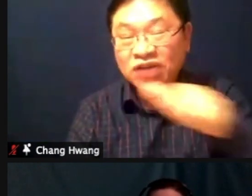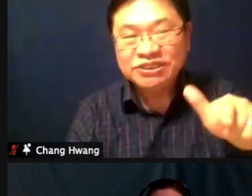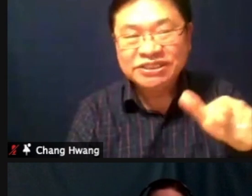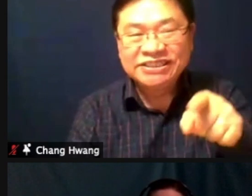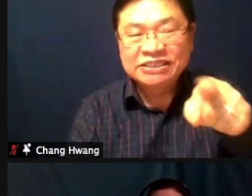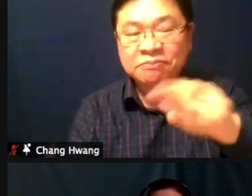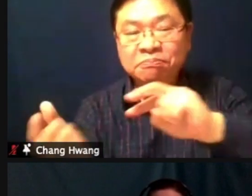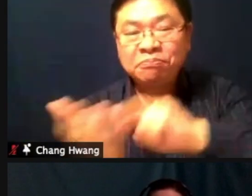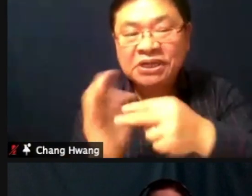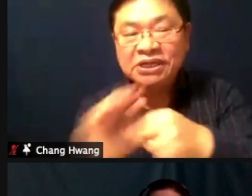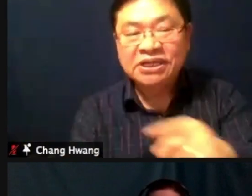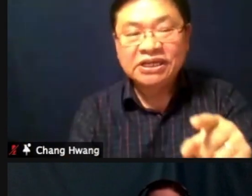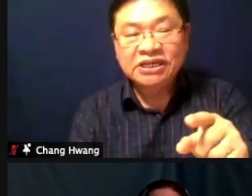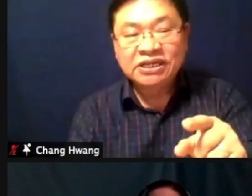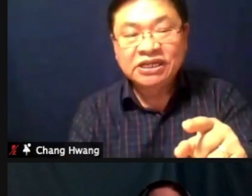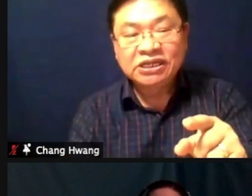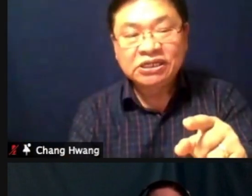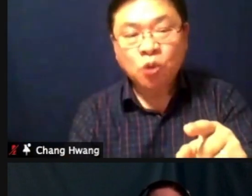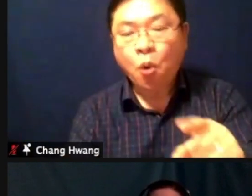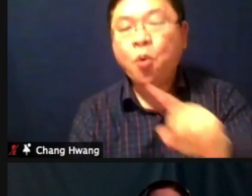So we've got Korean, it's written in Korean, it says kada.